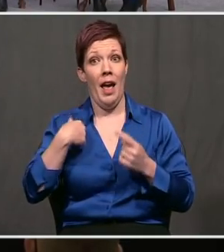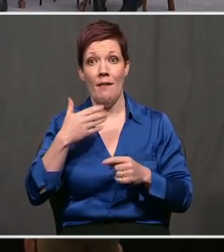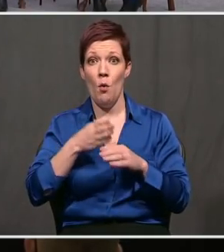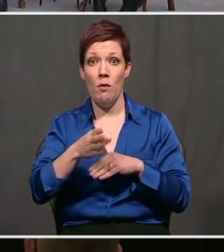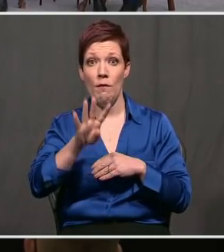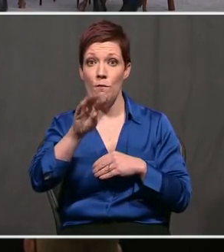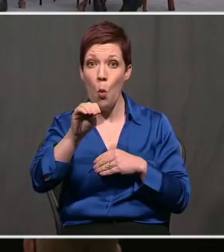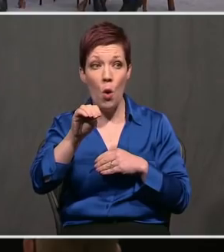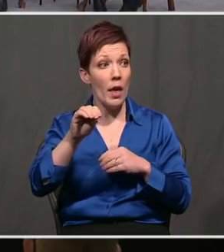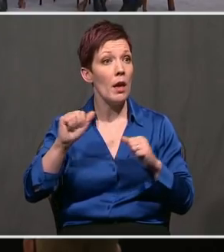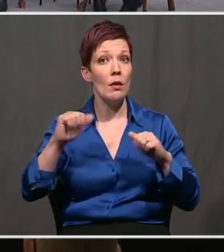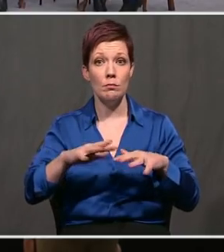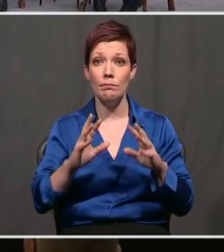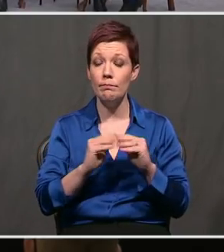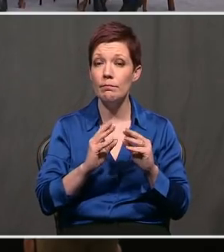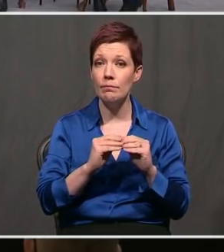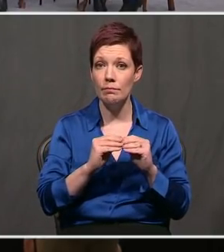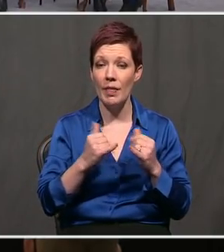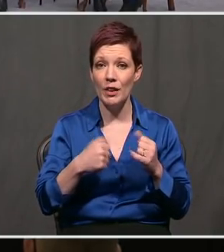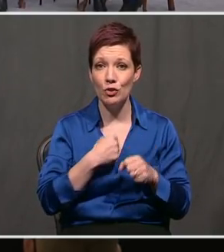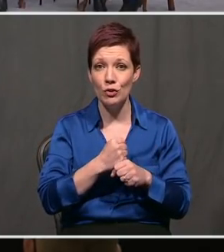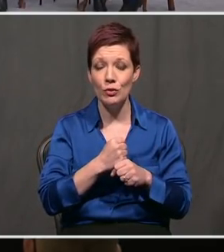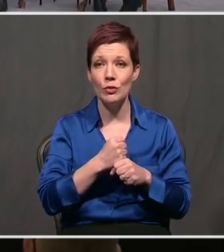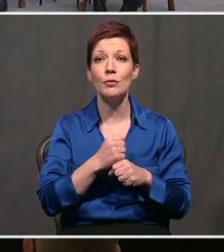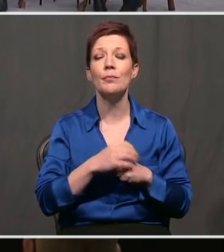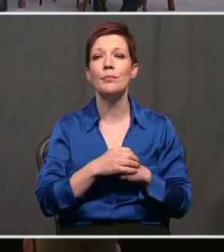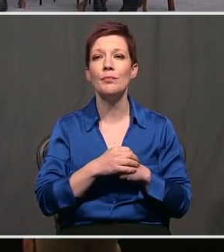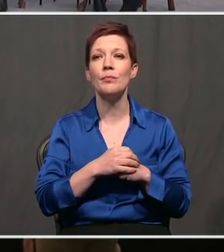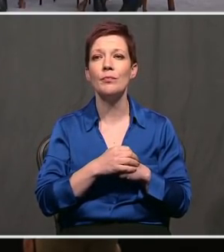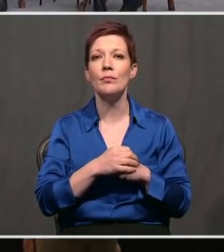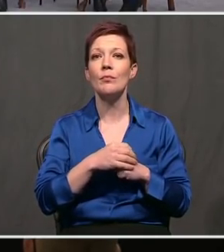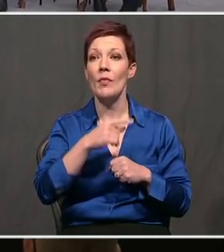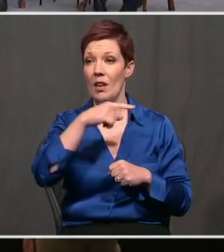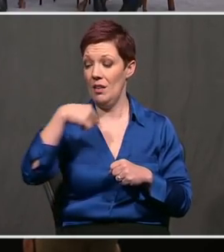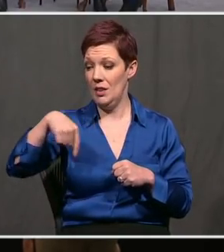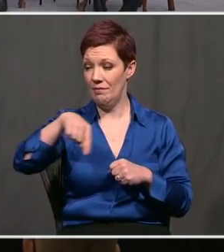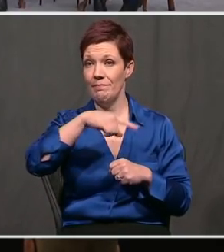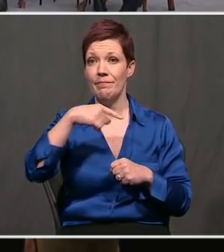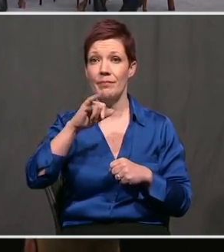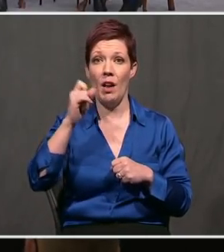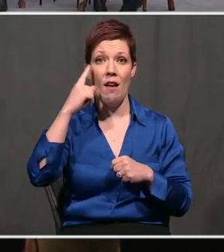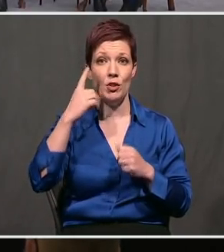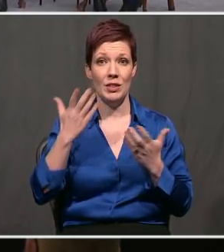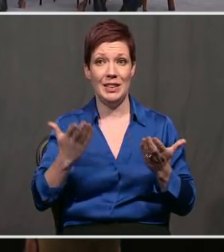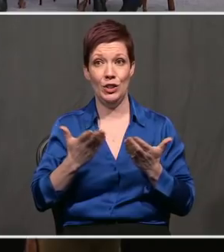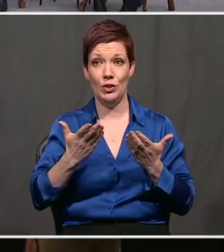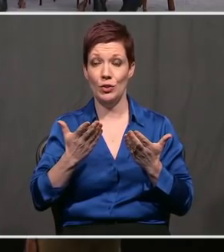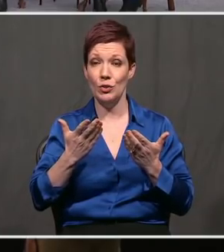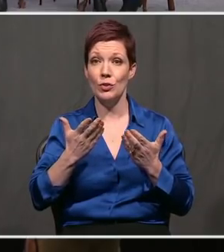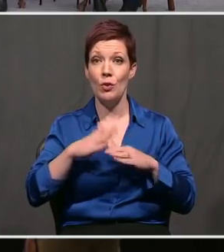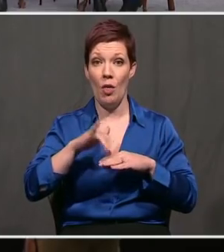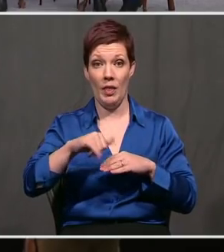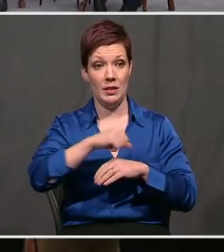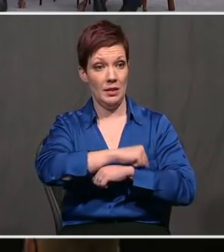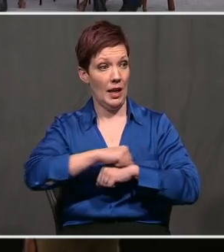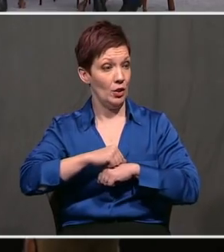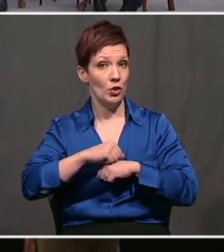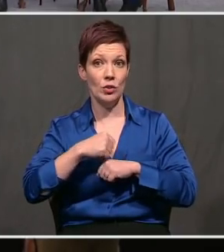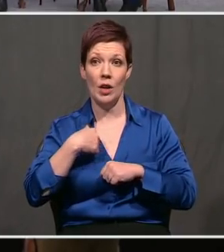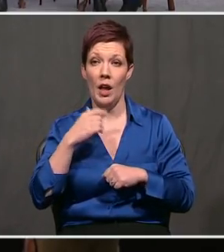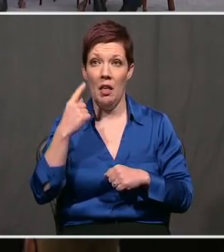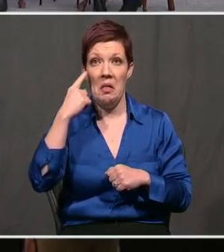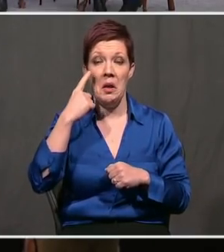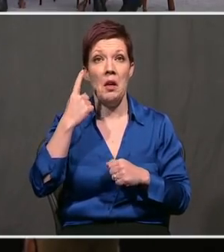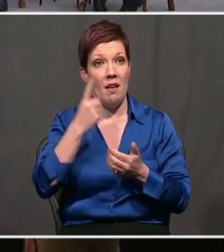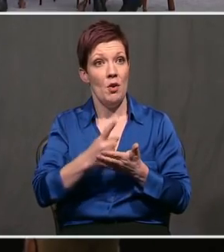year. And the four governors on the stage here, I don't think there's been a weekly session that the Vice President hasn't